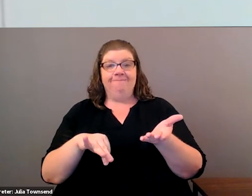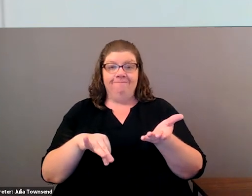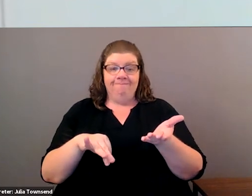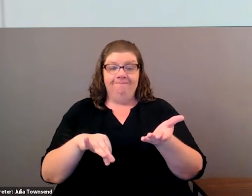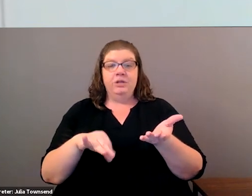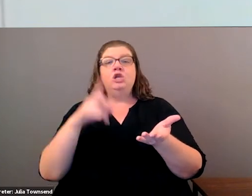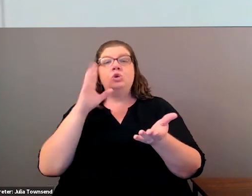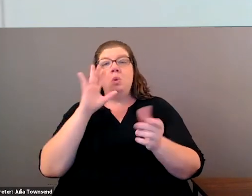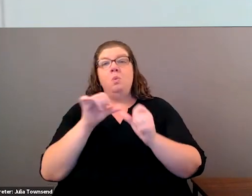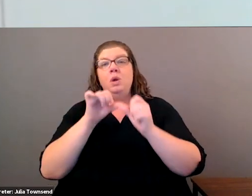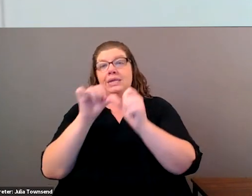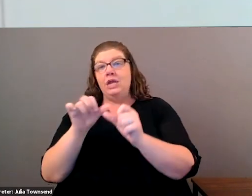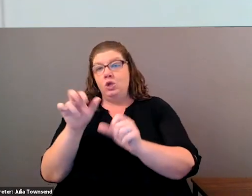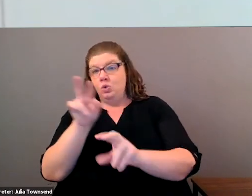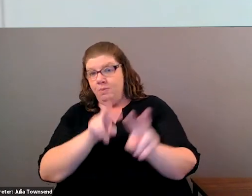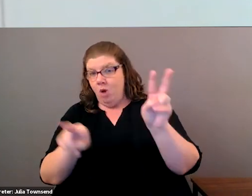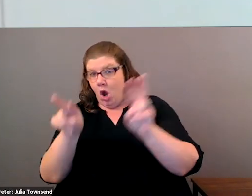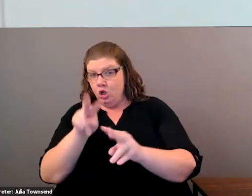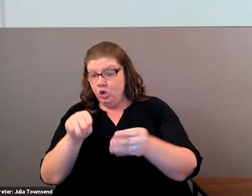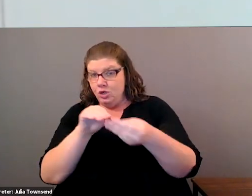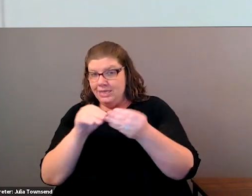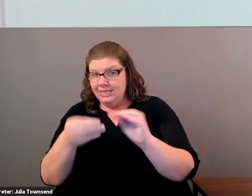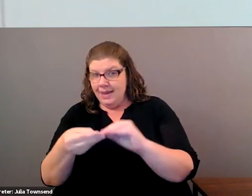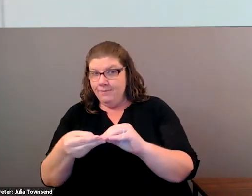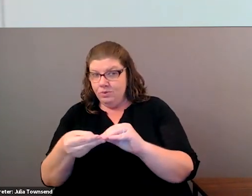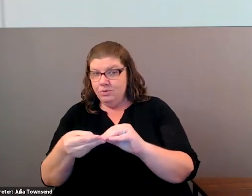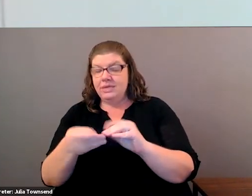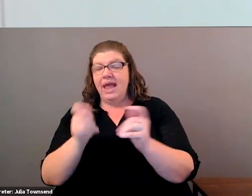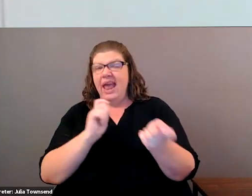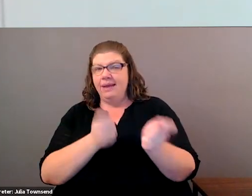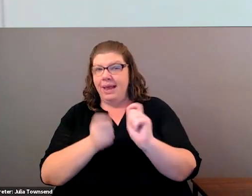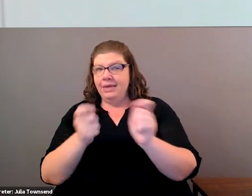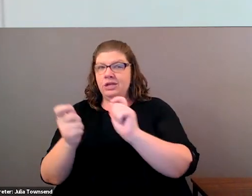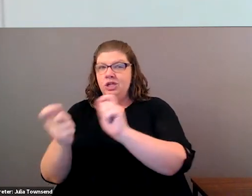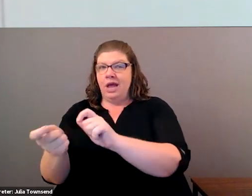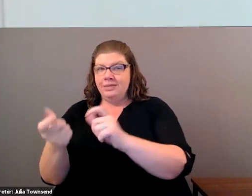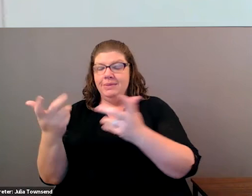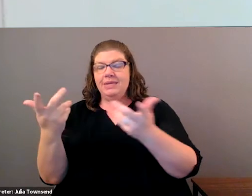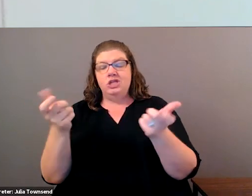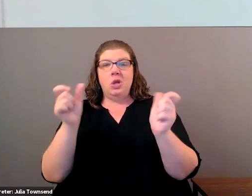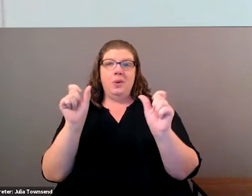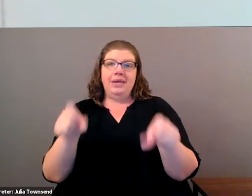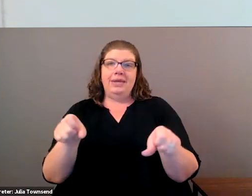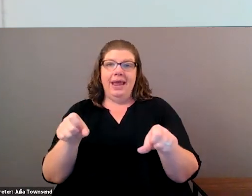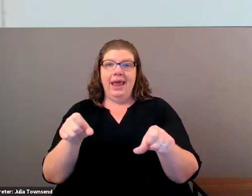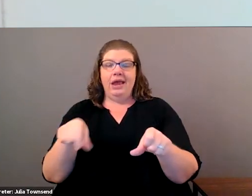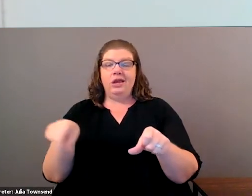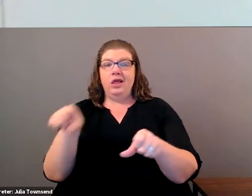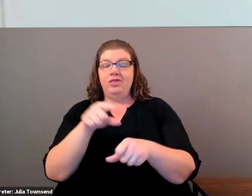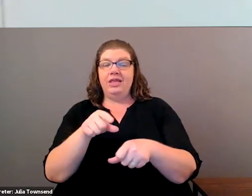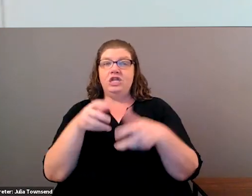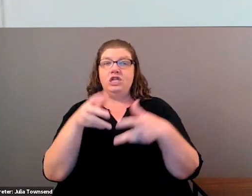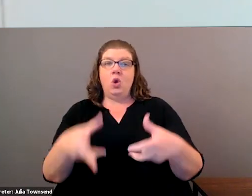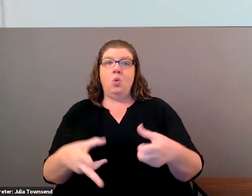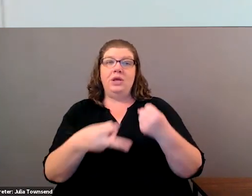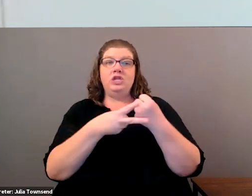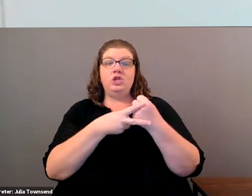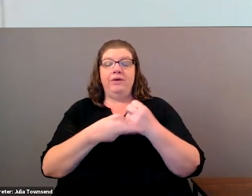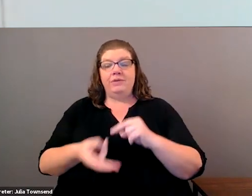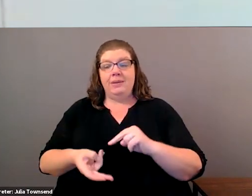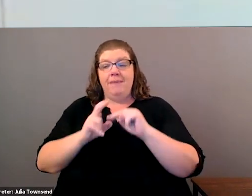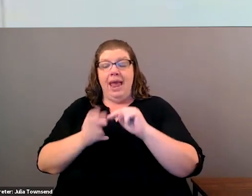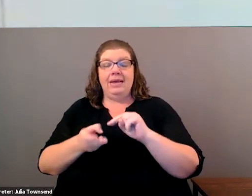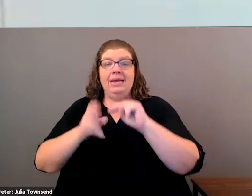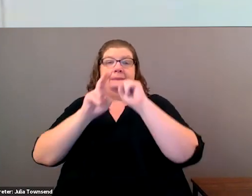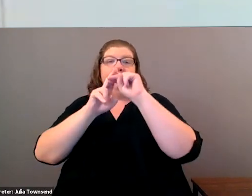to monitor these numbers and make adjustments so that we can bring these reserves back up and